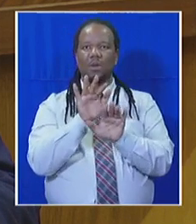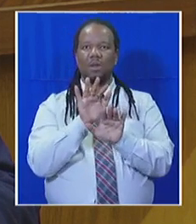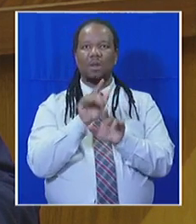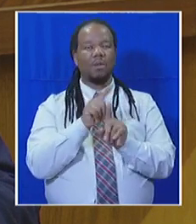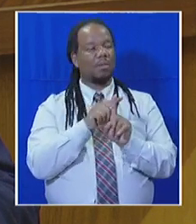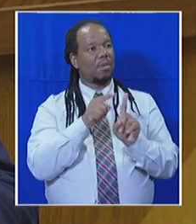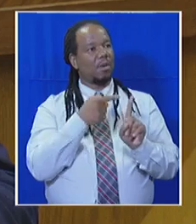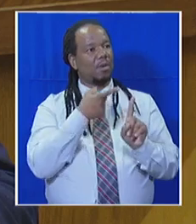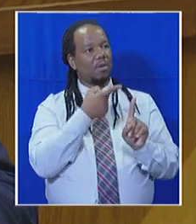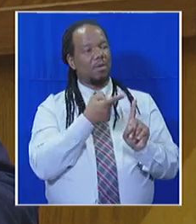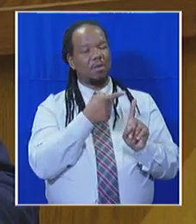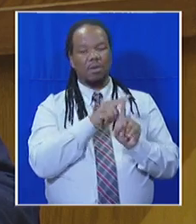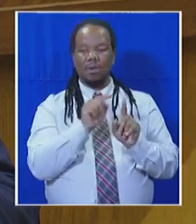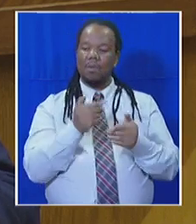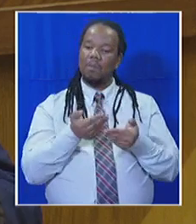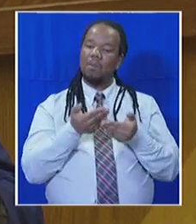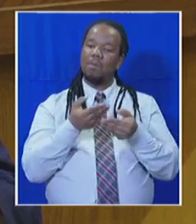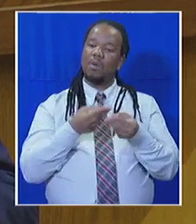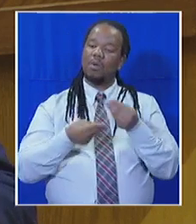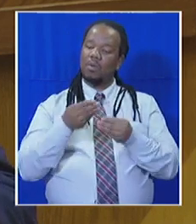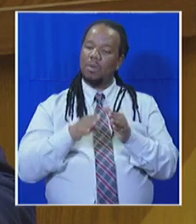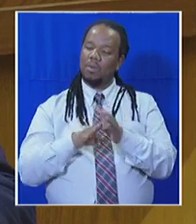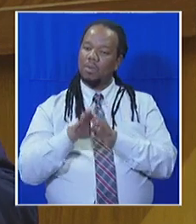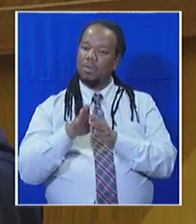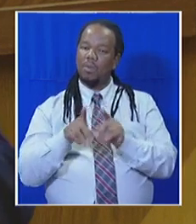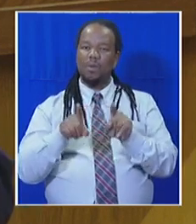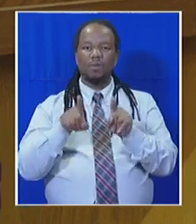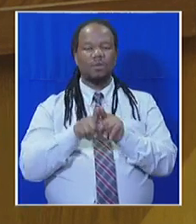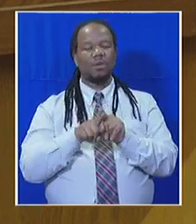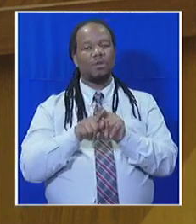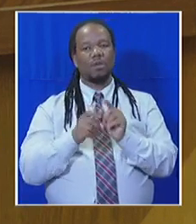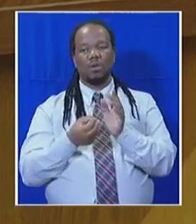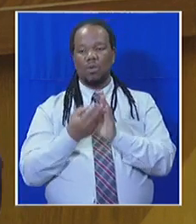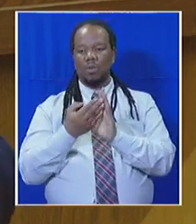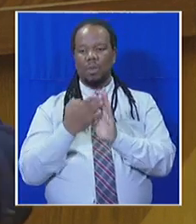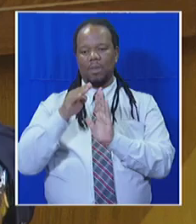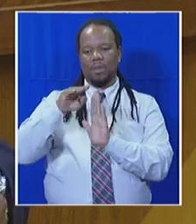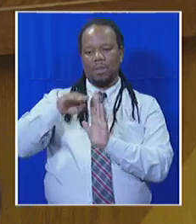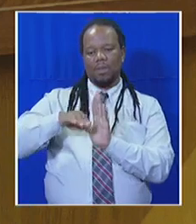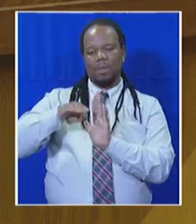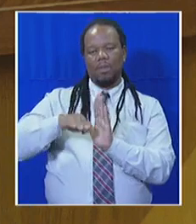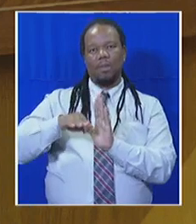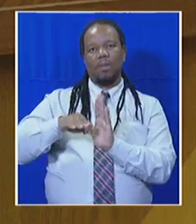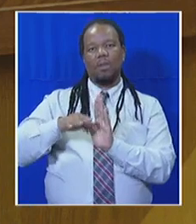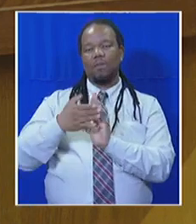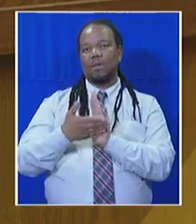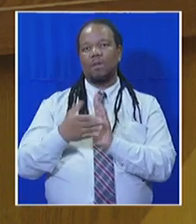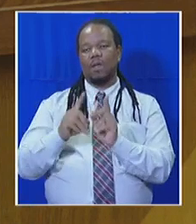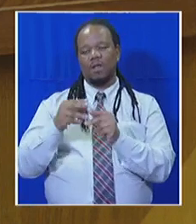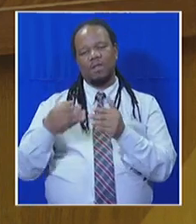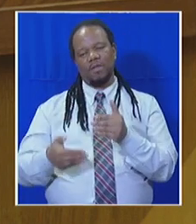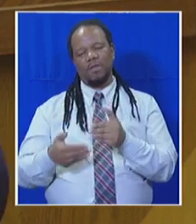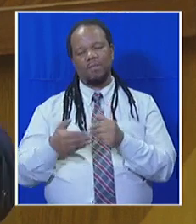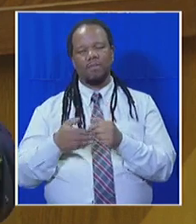When it comes to the performance of the economy, you had to revise down the growth rate of the country and so on. But the other issue which is